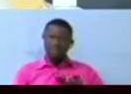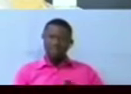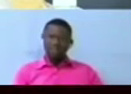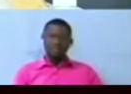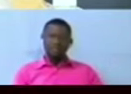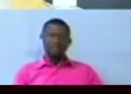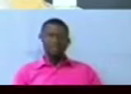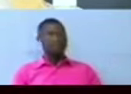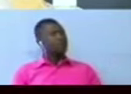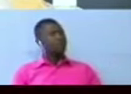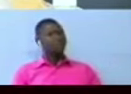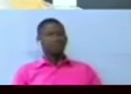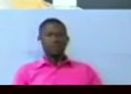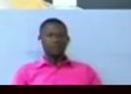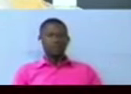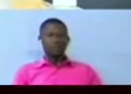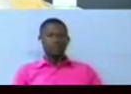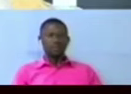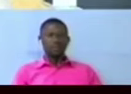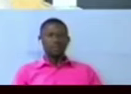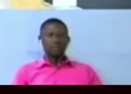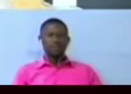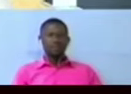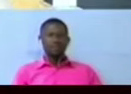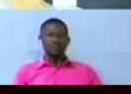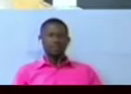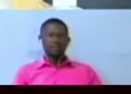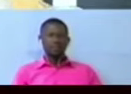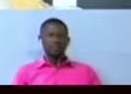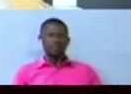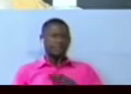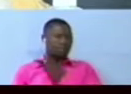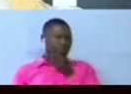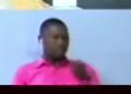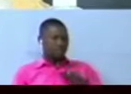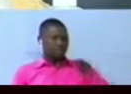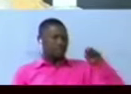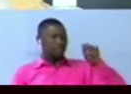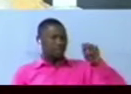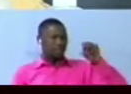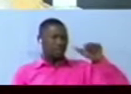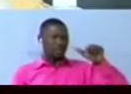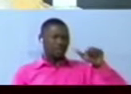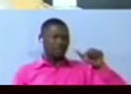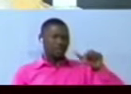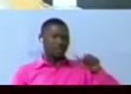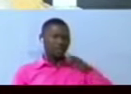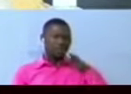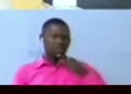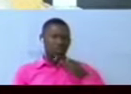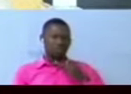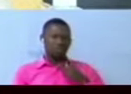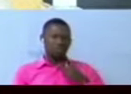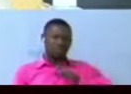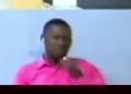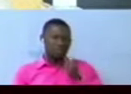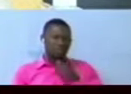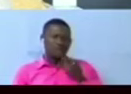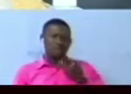Binga Aye Gai, more than you take La Chono Bubu. This NIA, you deny them where they can extort money. That's why